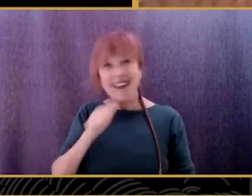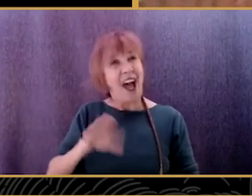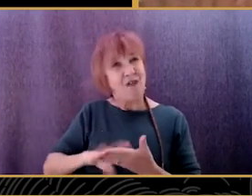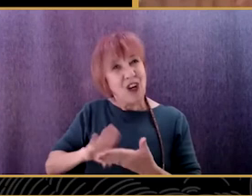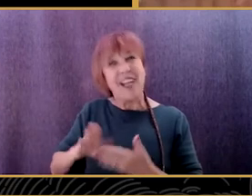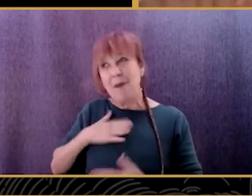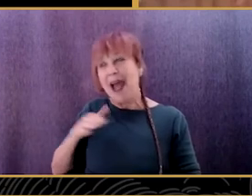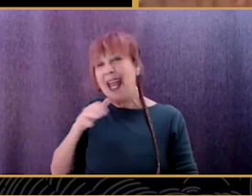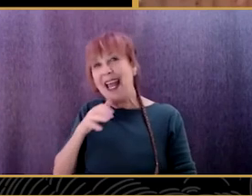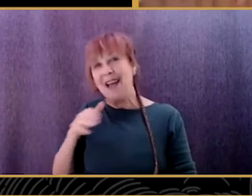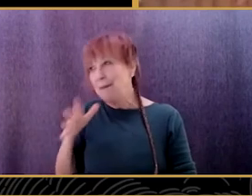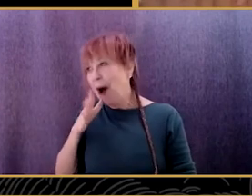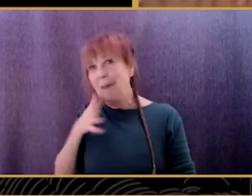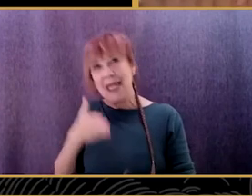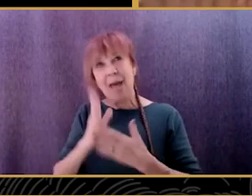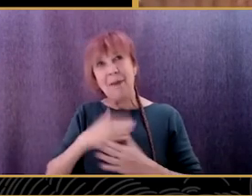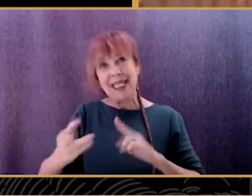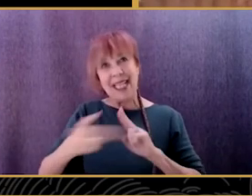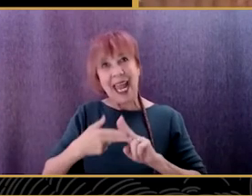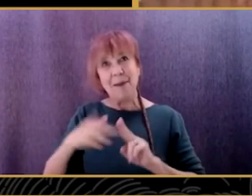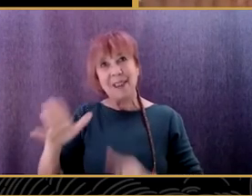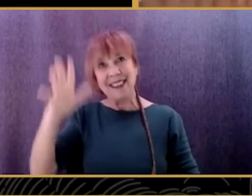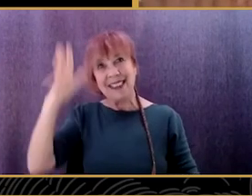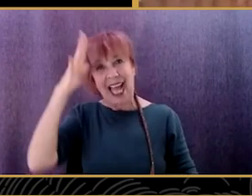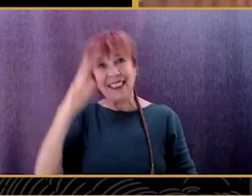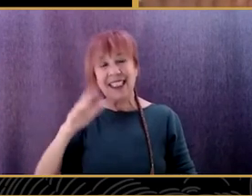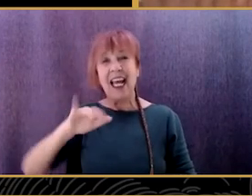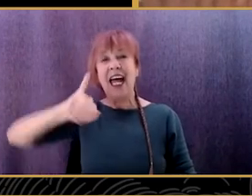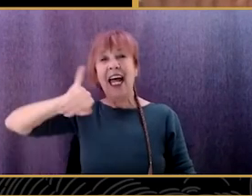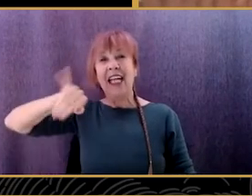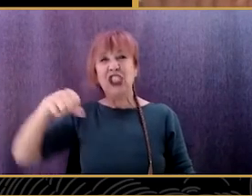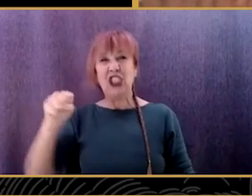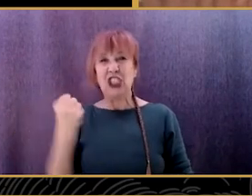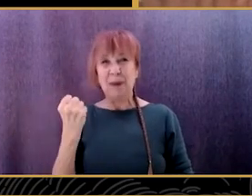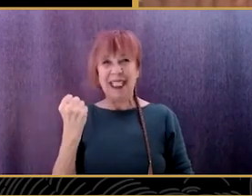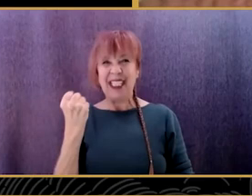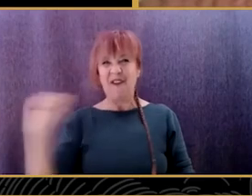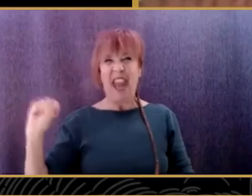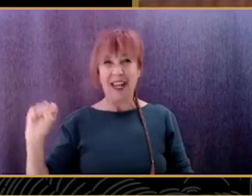way. This is a poem about the woman who could have worn that name.